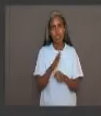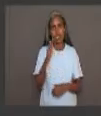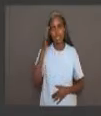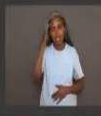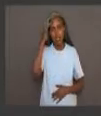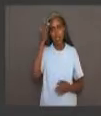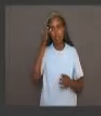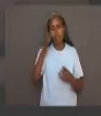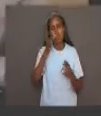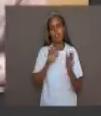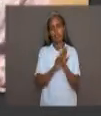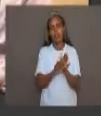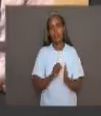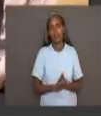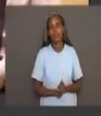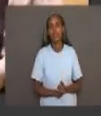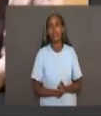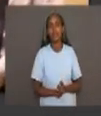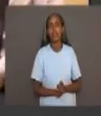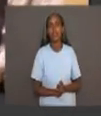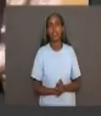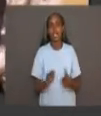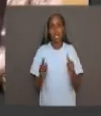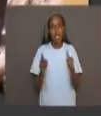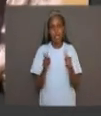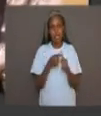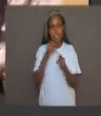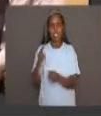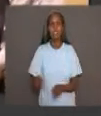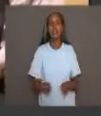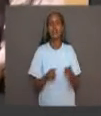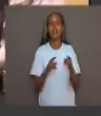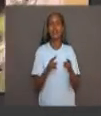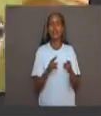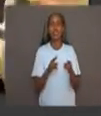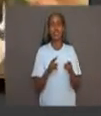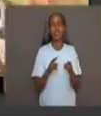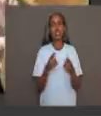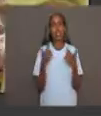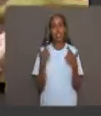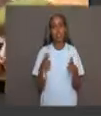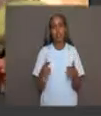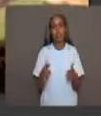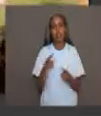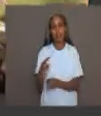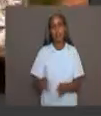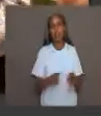random samples. The first method is the lottery method.